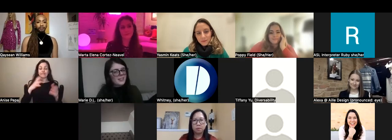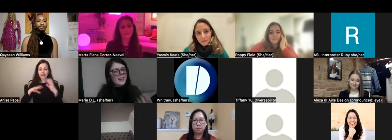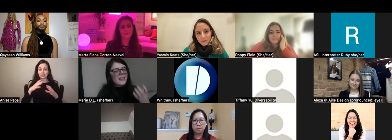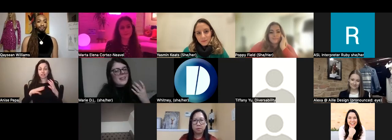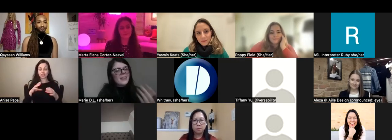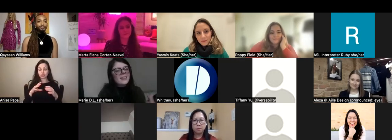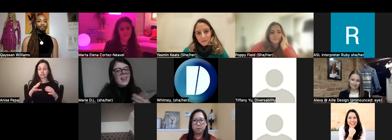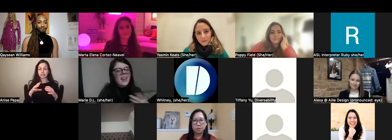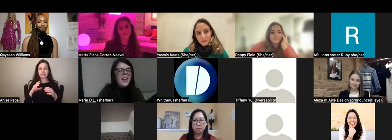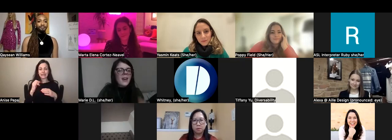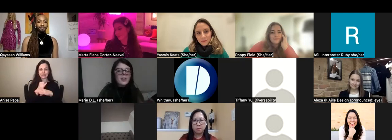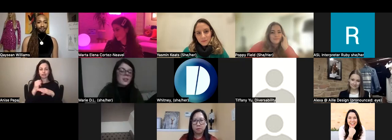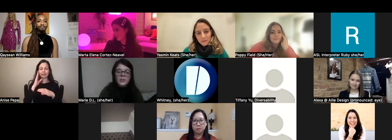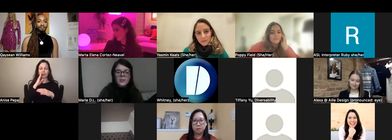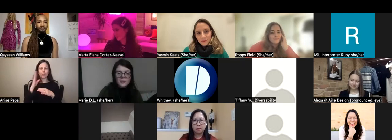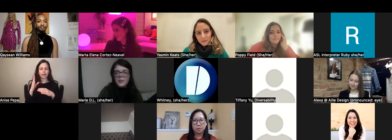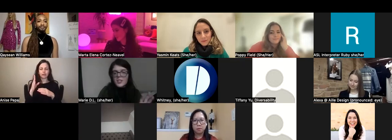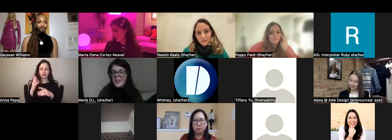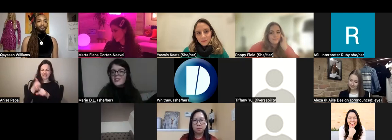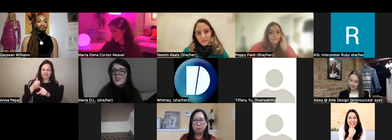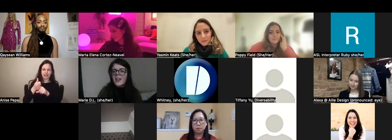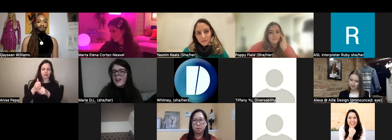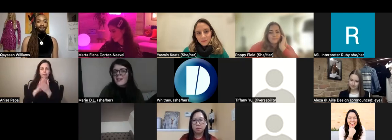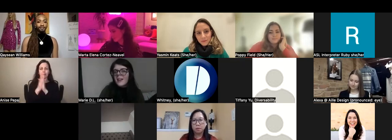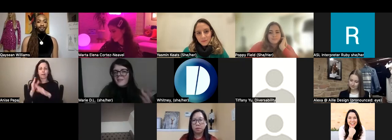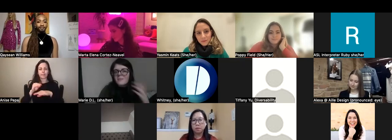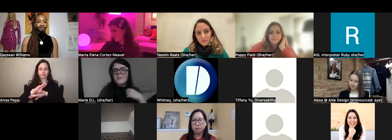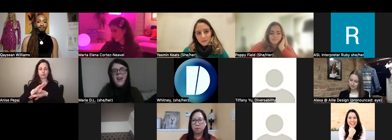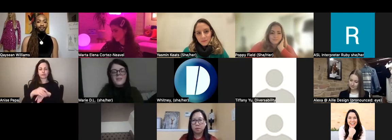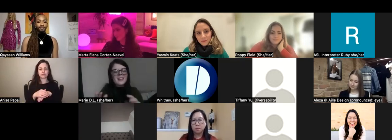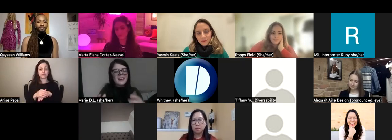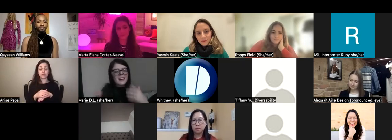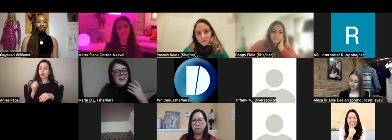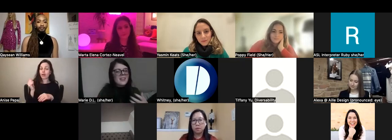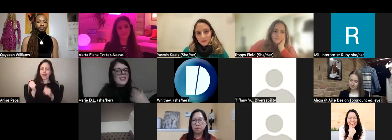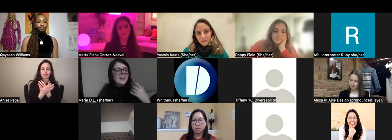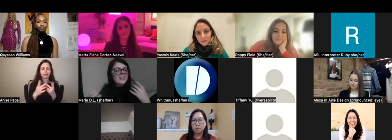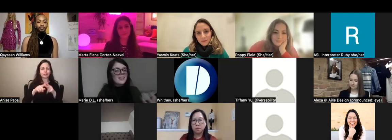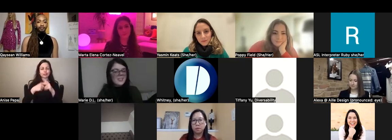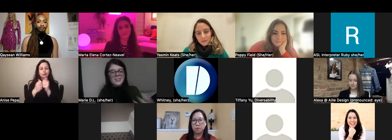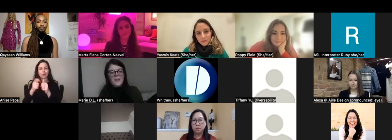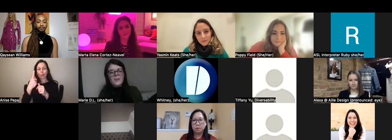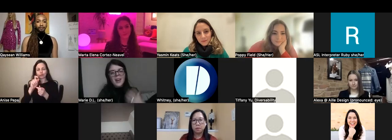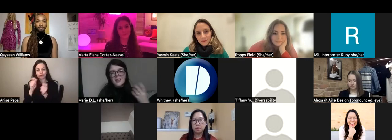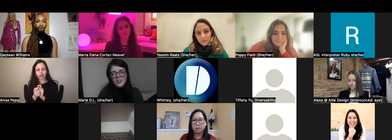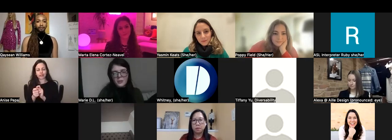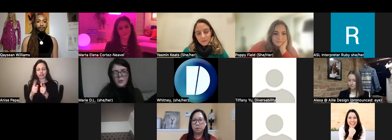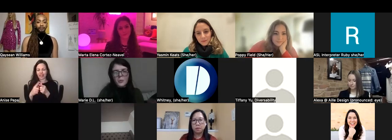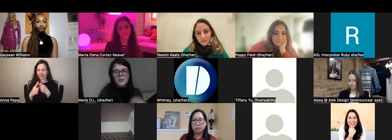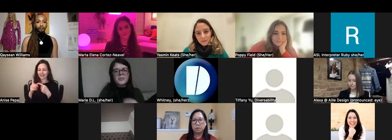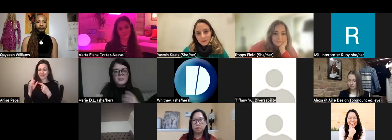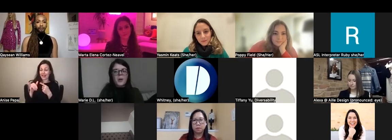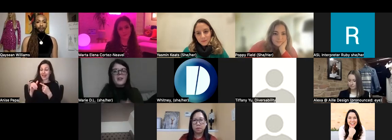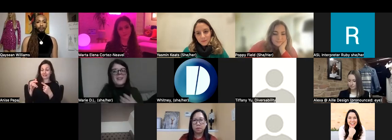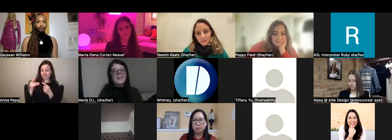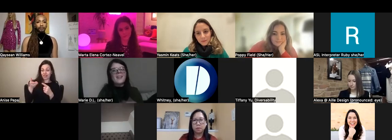influence. It's like everything starts with the change, and having the existence of that in general will